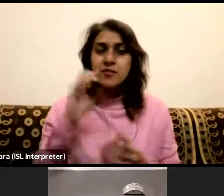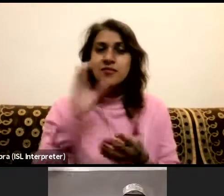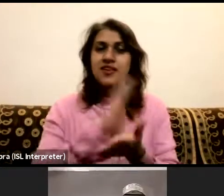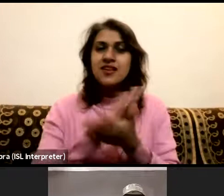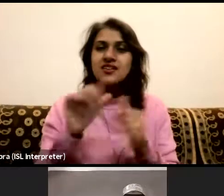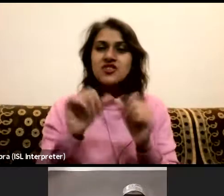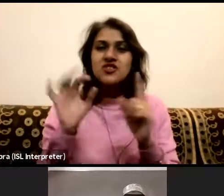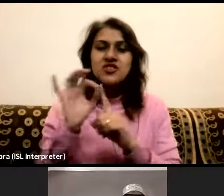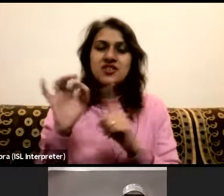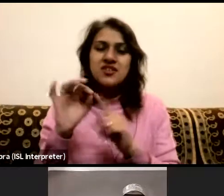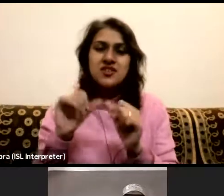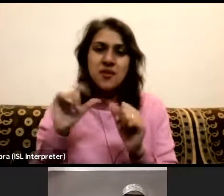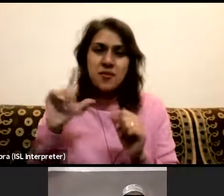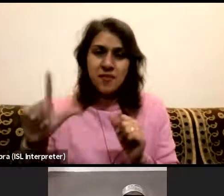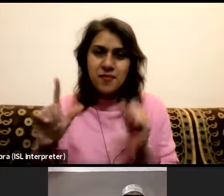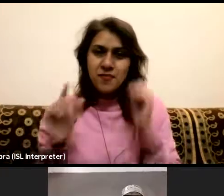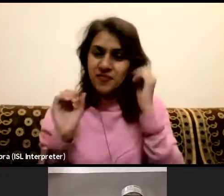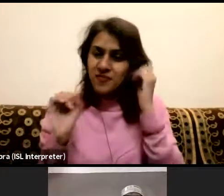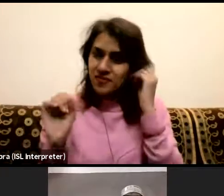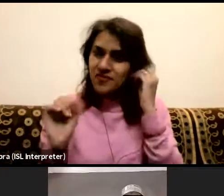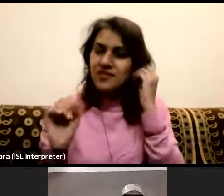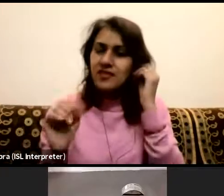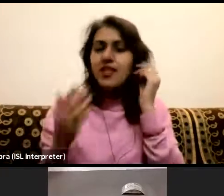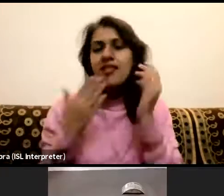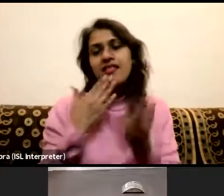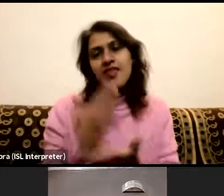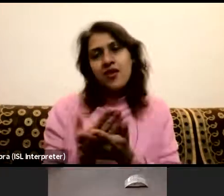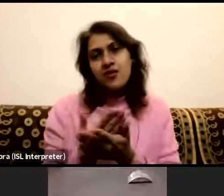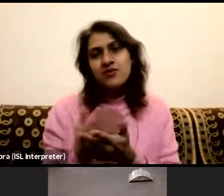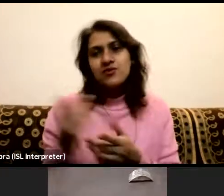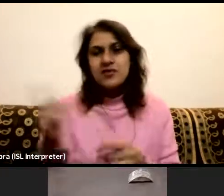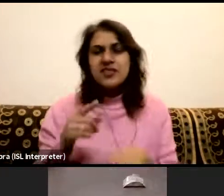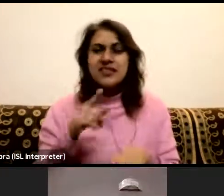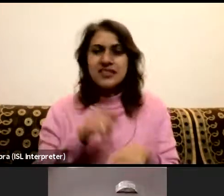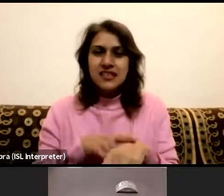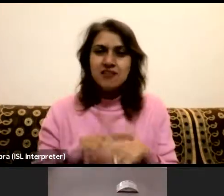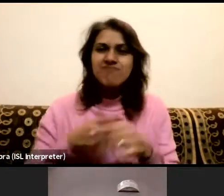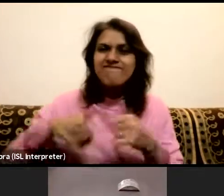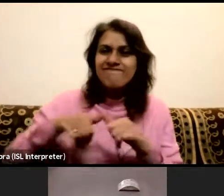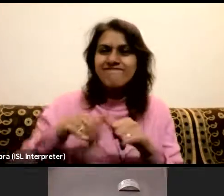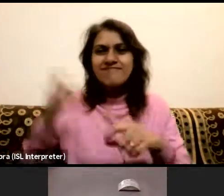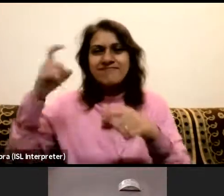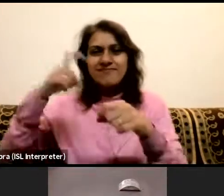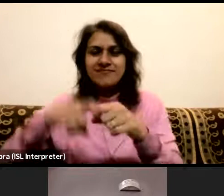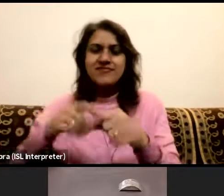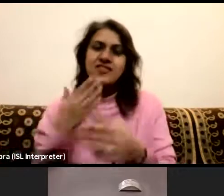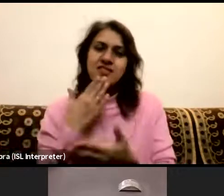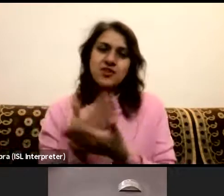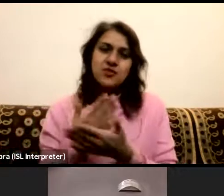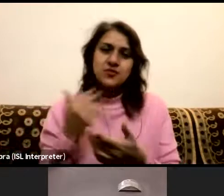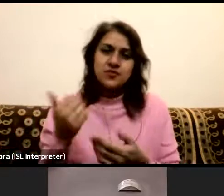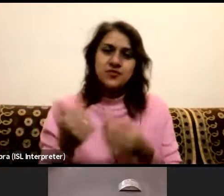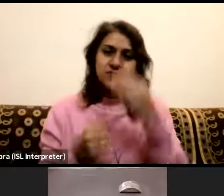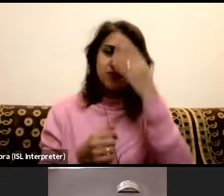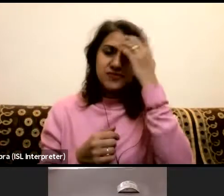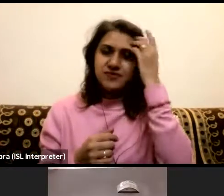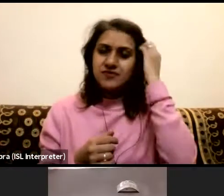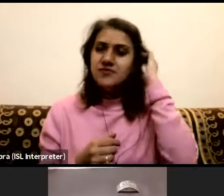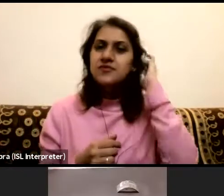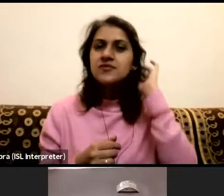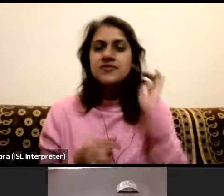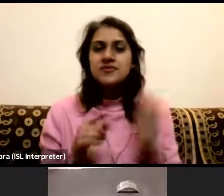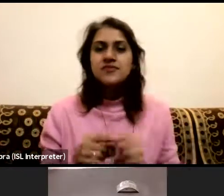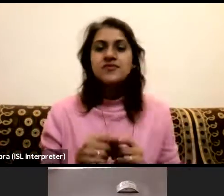Kasnavis to come, and thank you so much for taking time out and logging this early for this